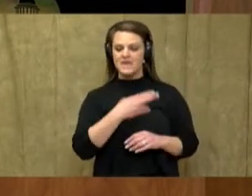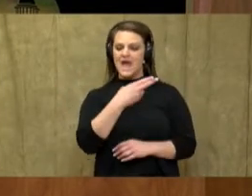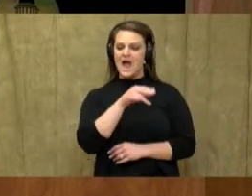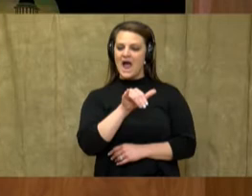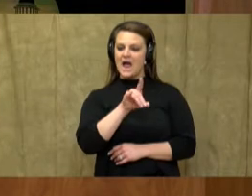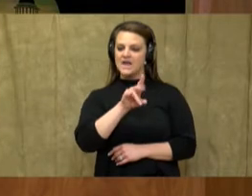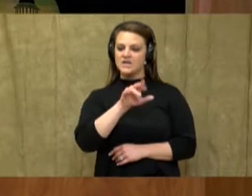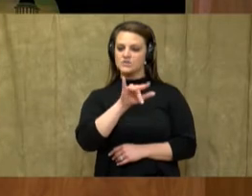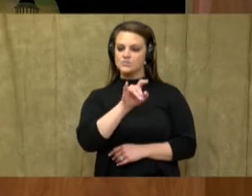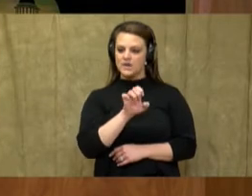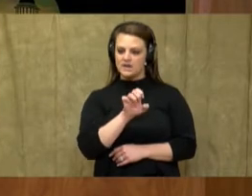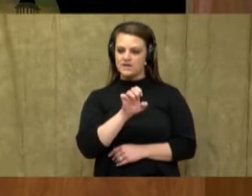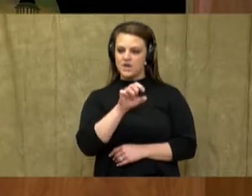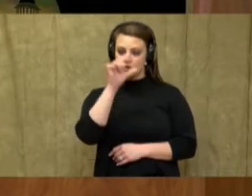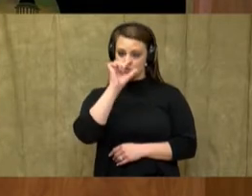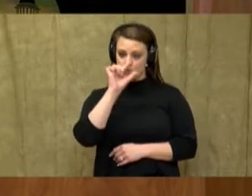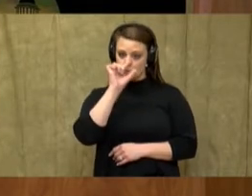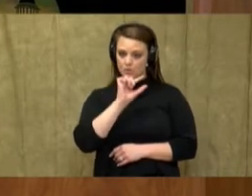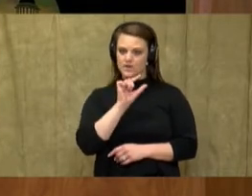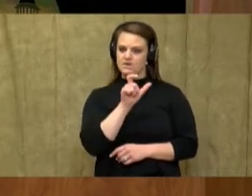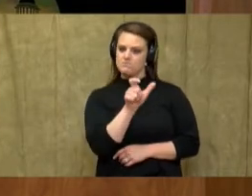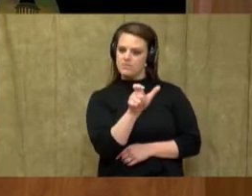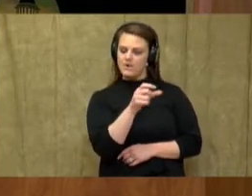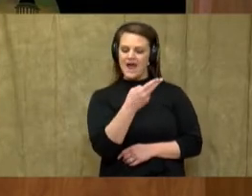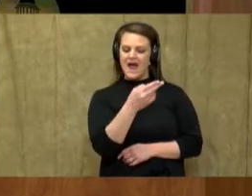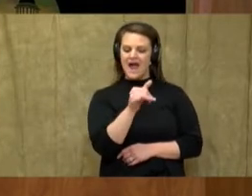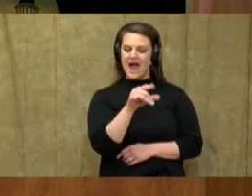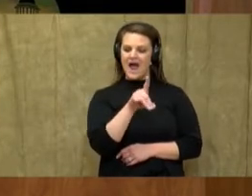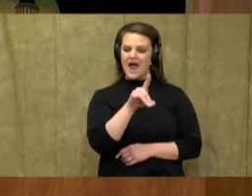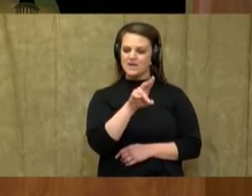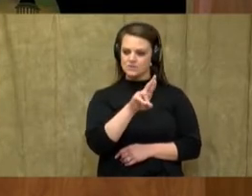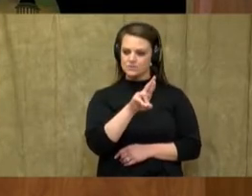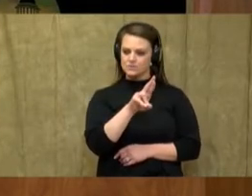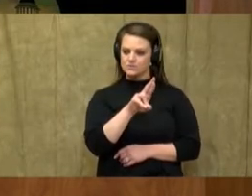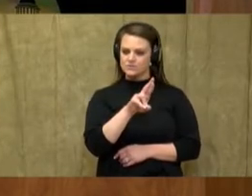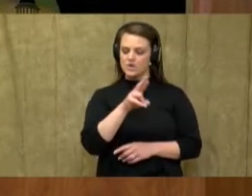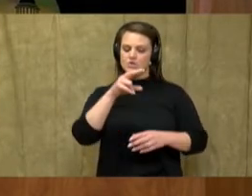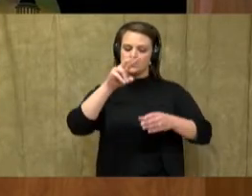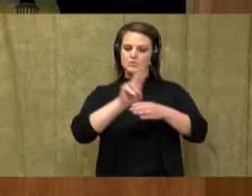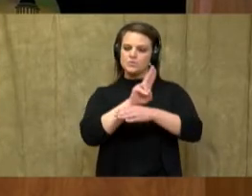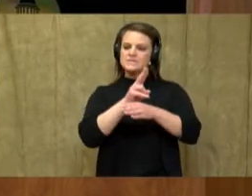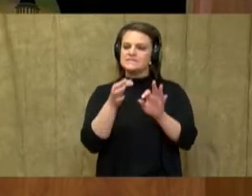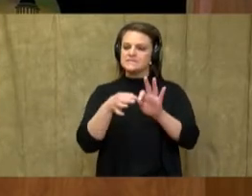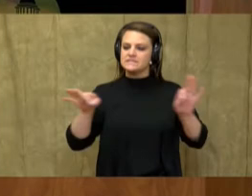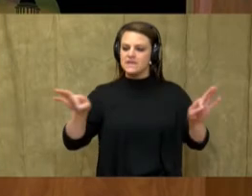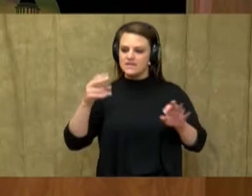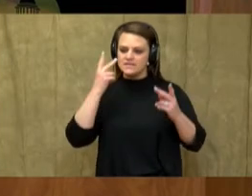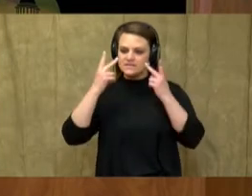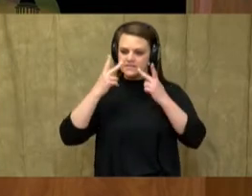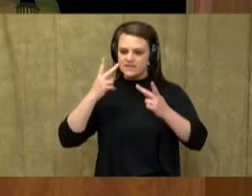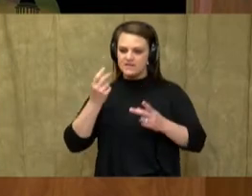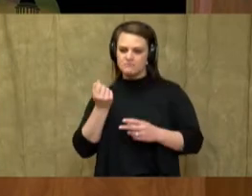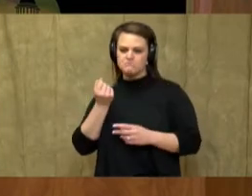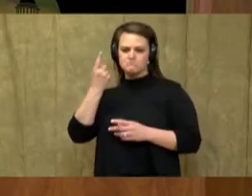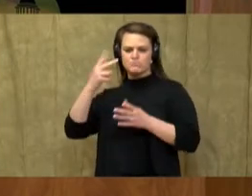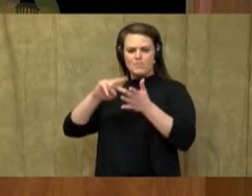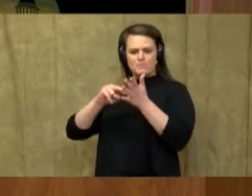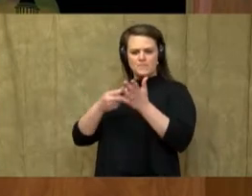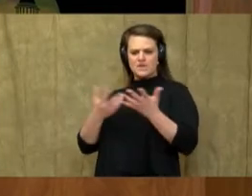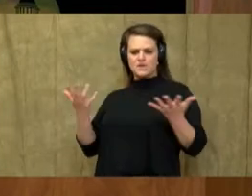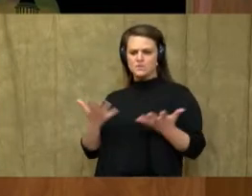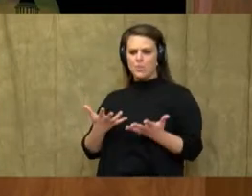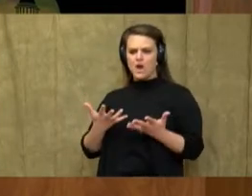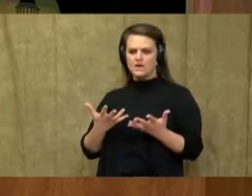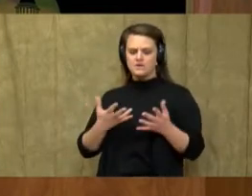Okay, there's your Greek or Latin root. Let's see what it says in the sentence and see if we can come up with a meaning for the